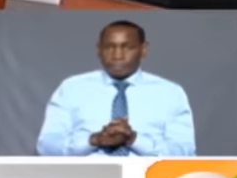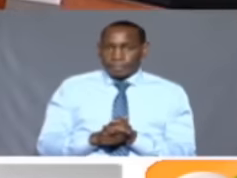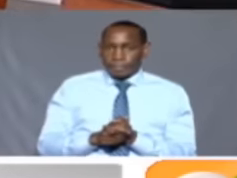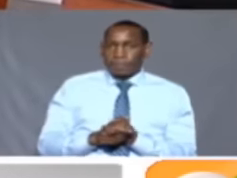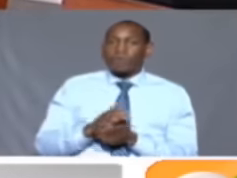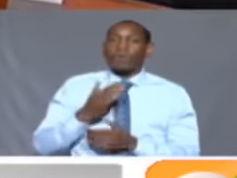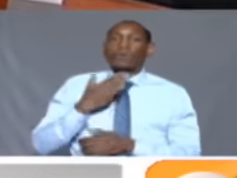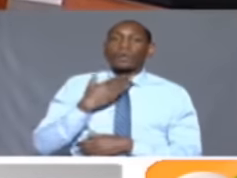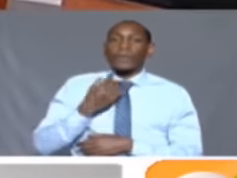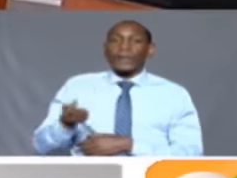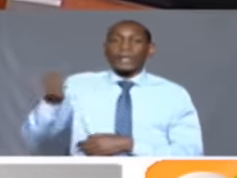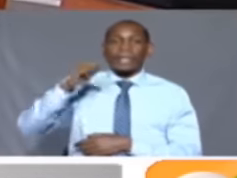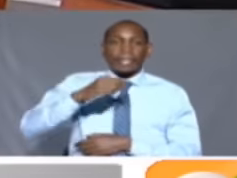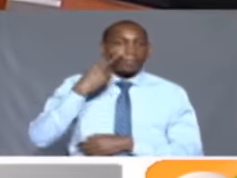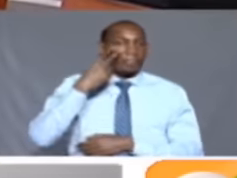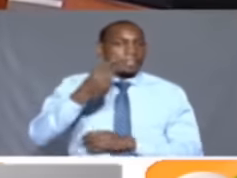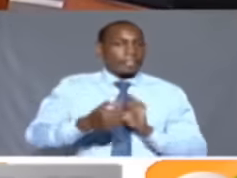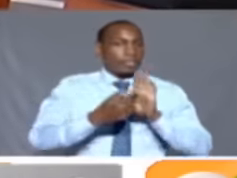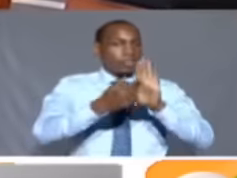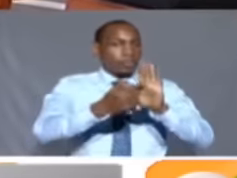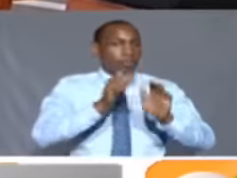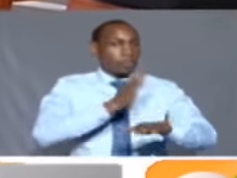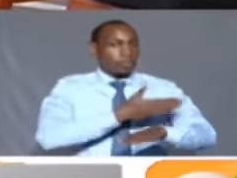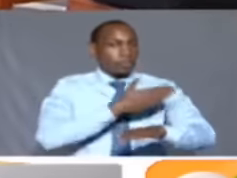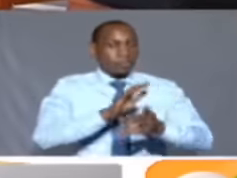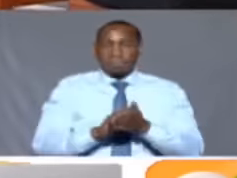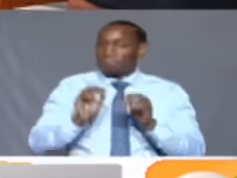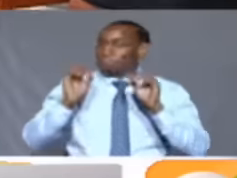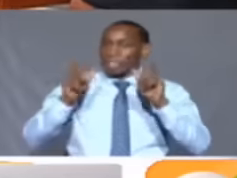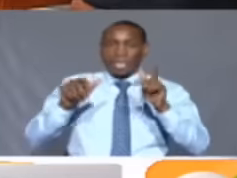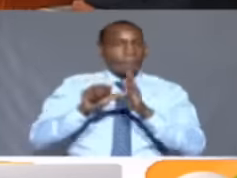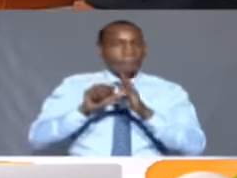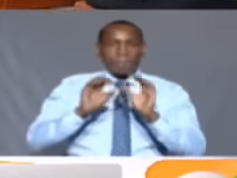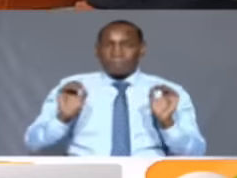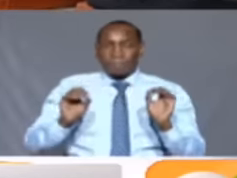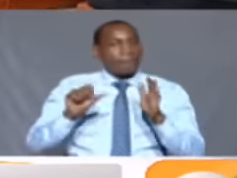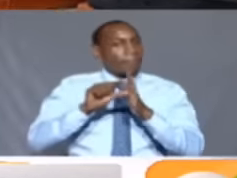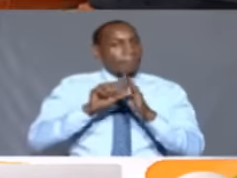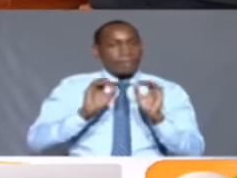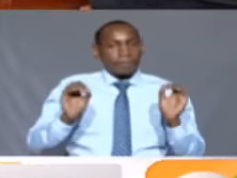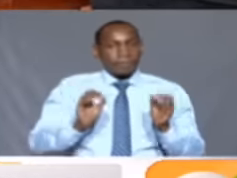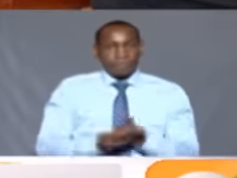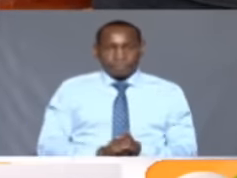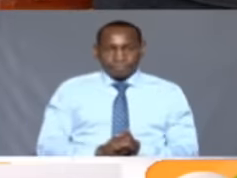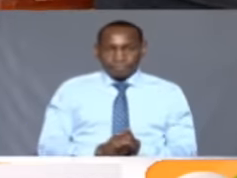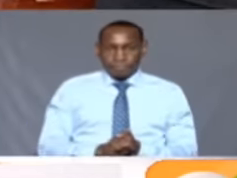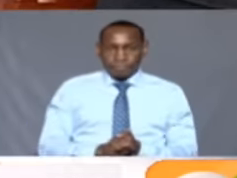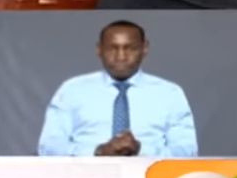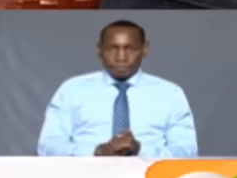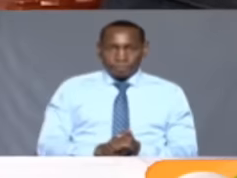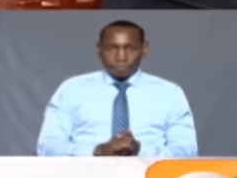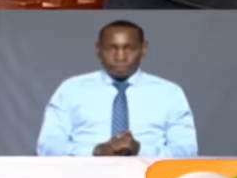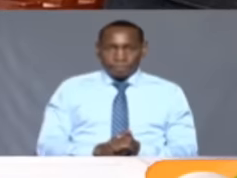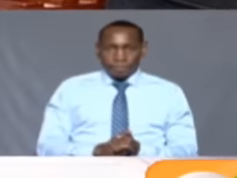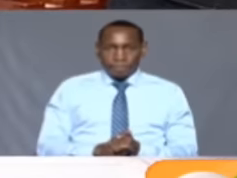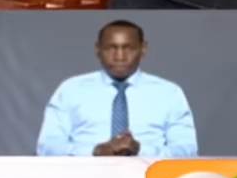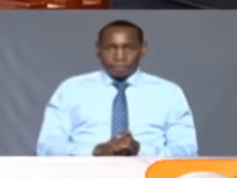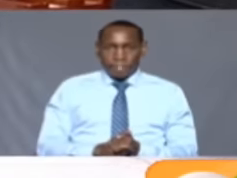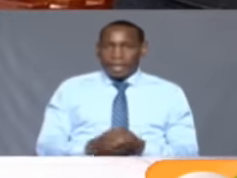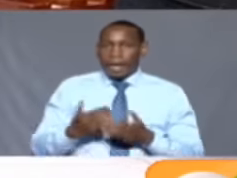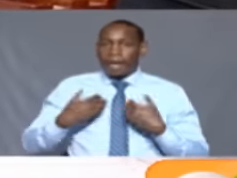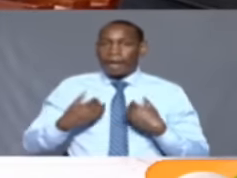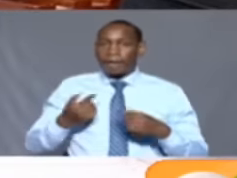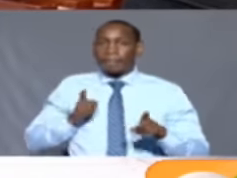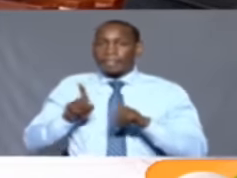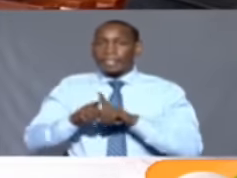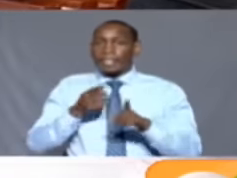Would you want him to come and watch you perform? I'm okay. You're cool with it? I'm cool. Do you have sisters